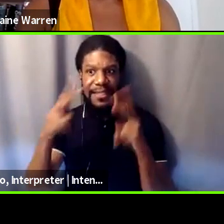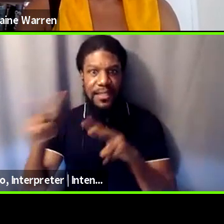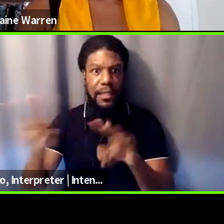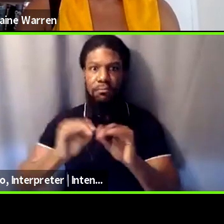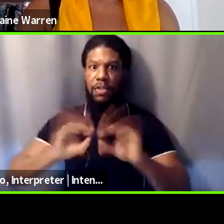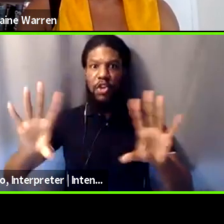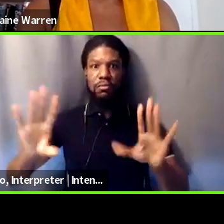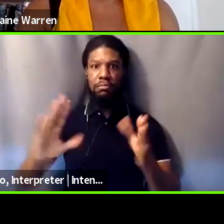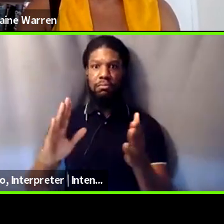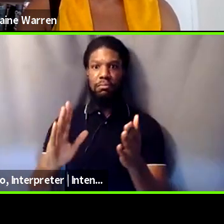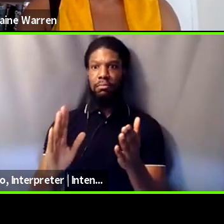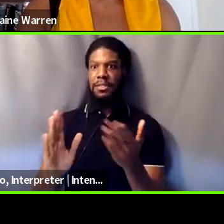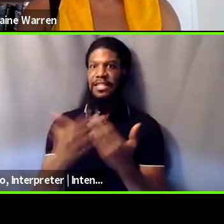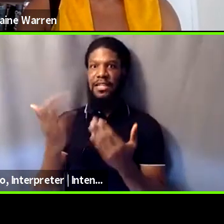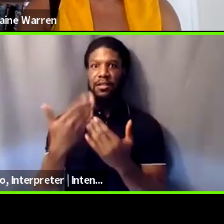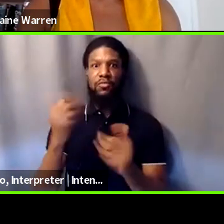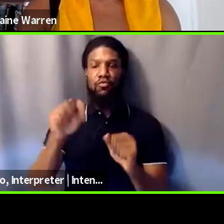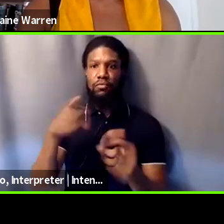and